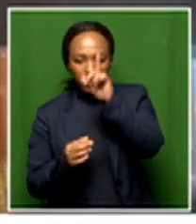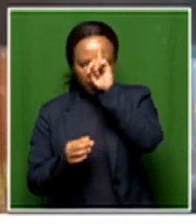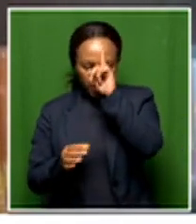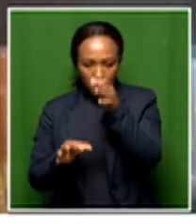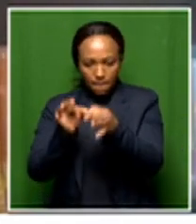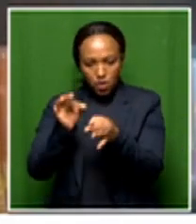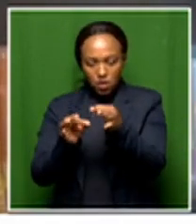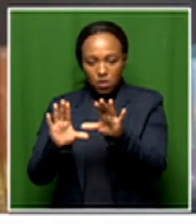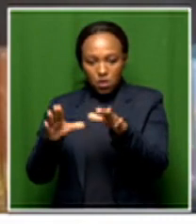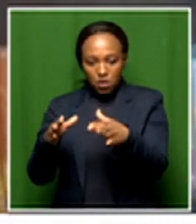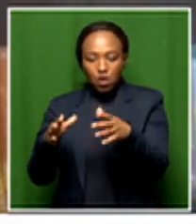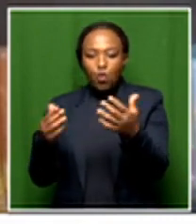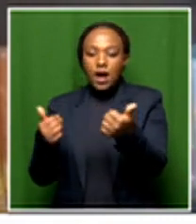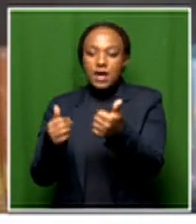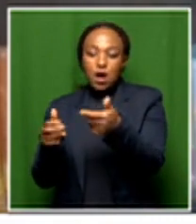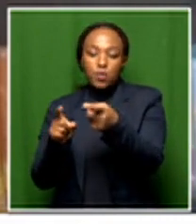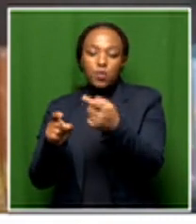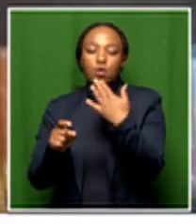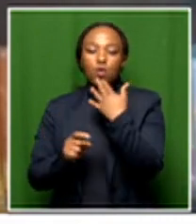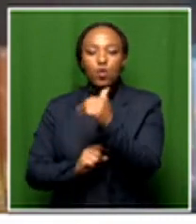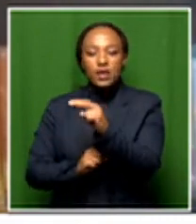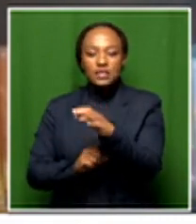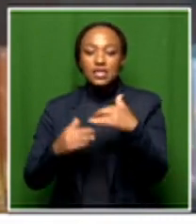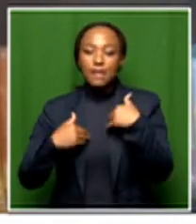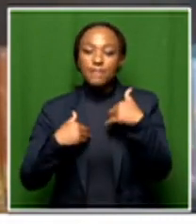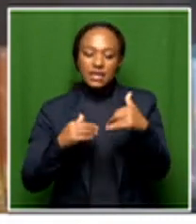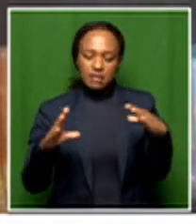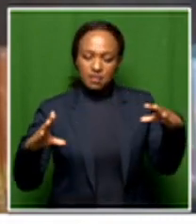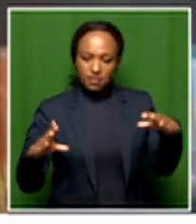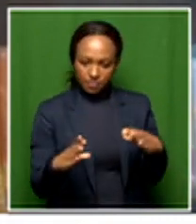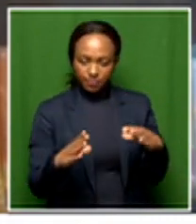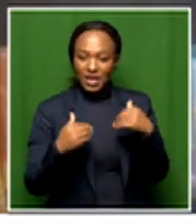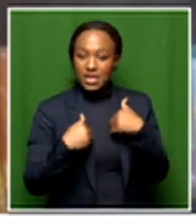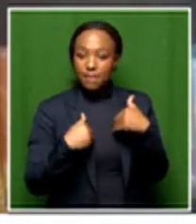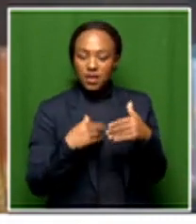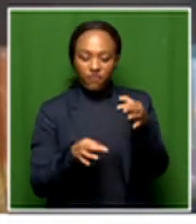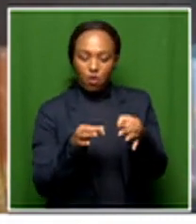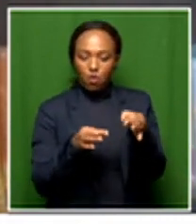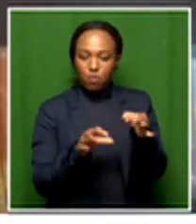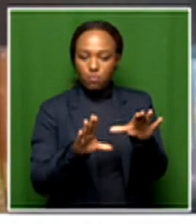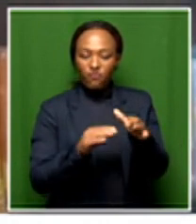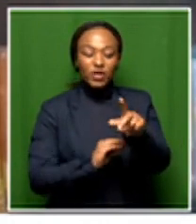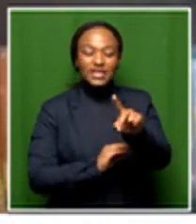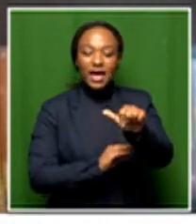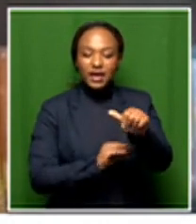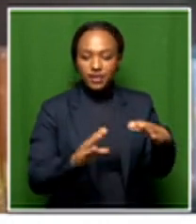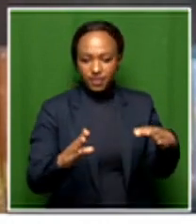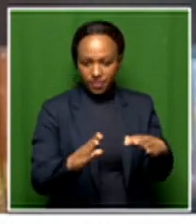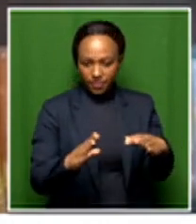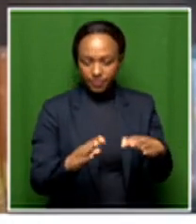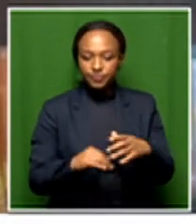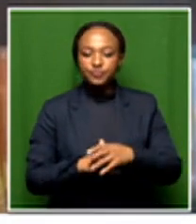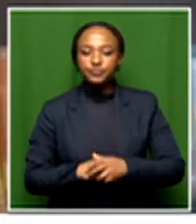political party that is ruling South Africa? That was the beginning. That's the genesis of the Democratic Alliance. So down the